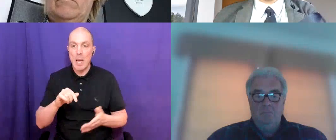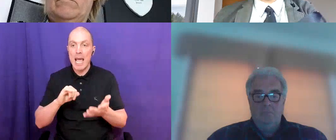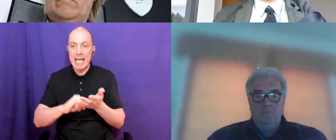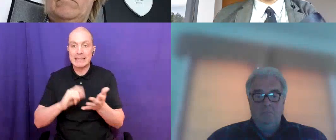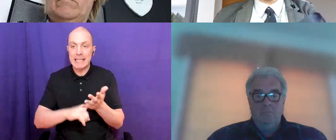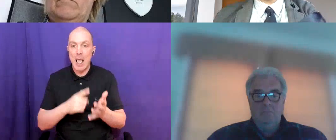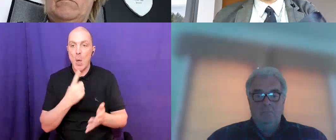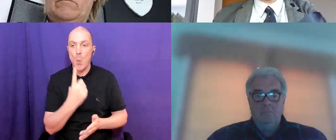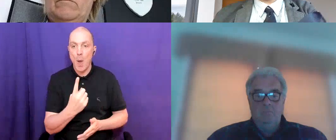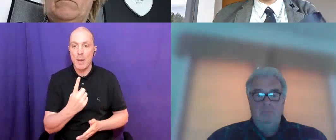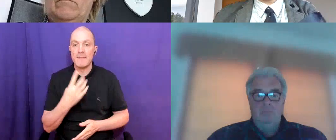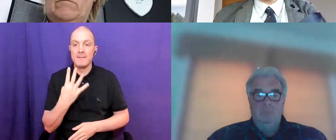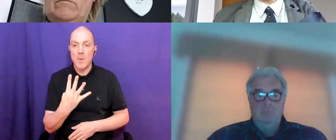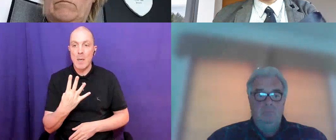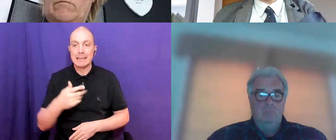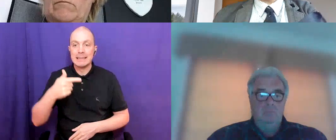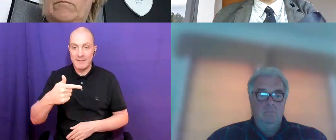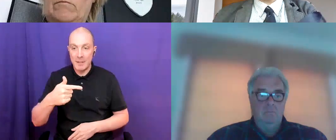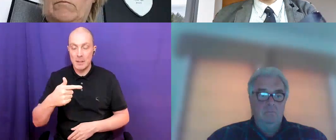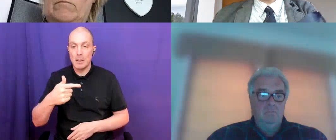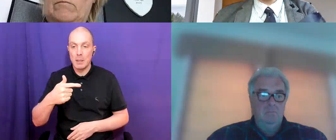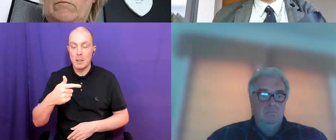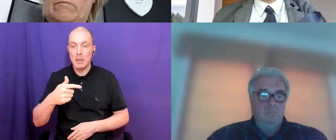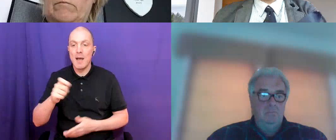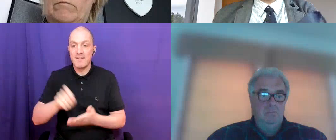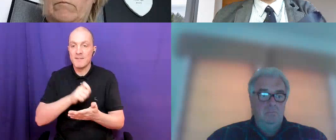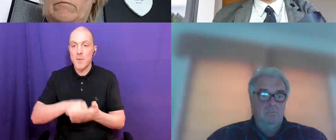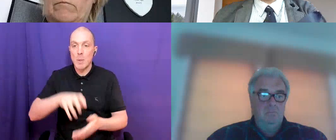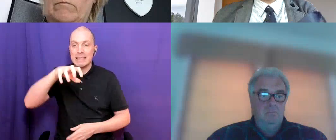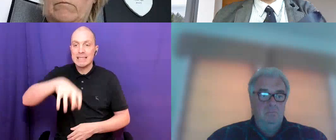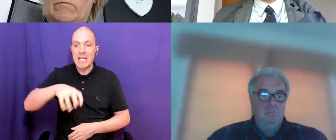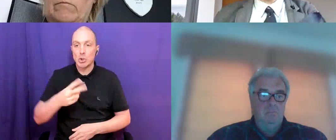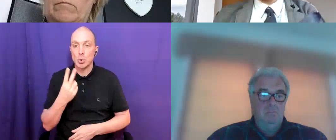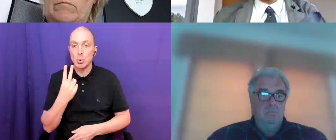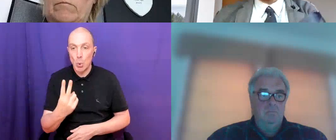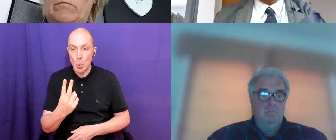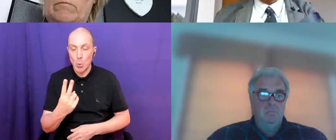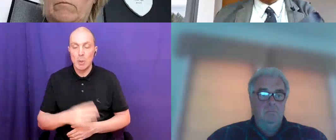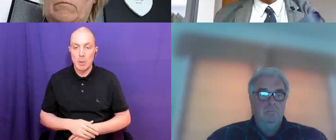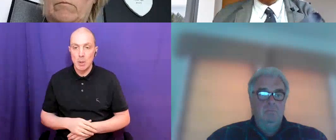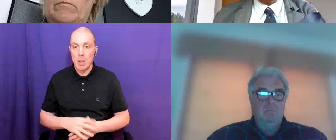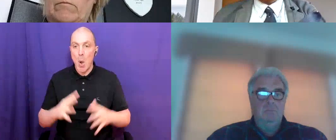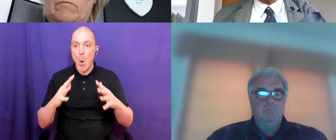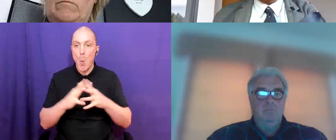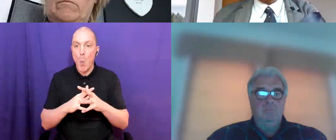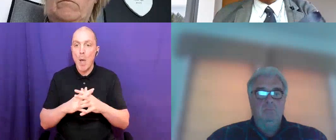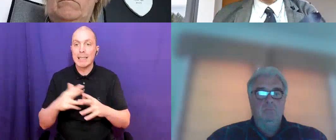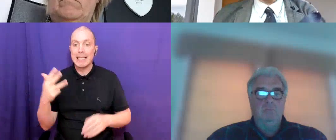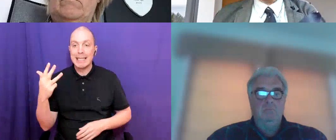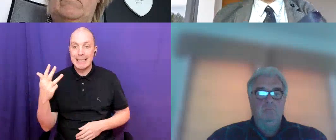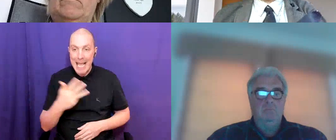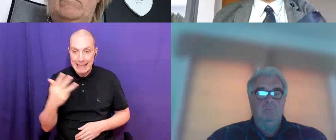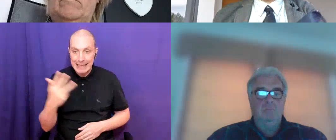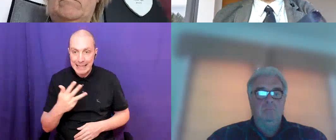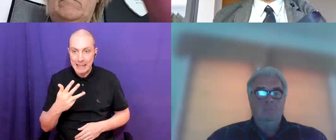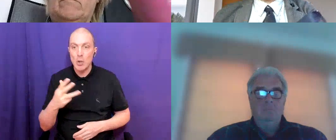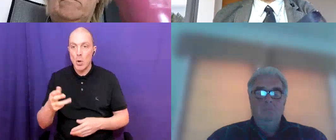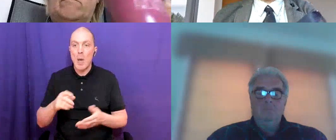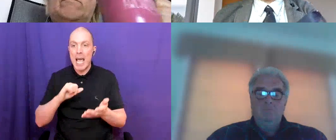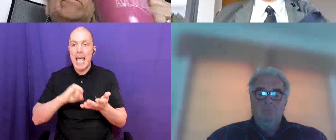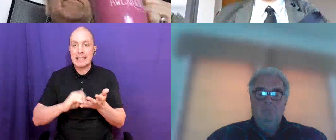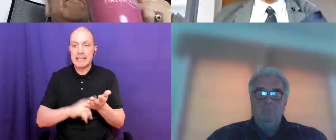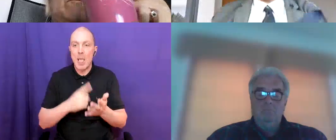SL 147 will vote at Station 2. And for Ward 19, voters from registers